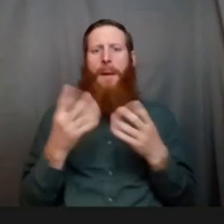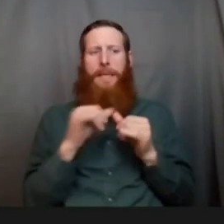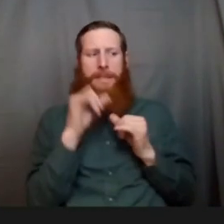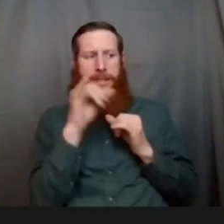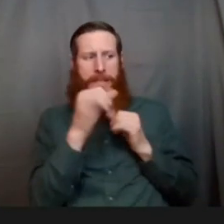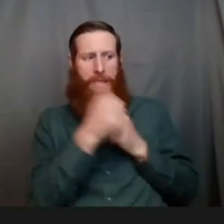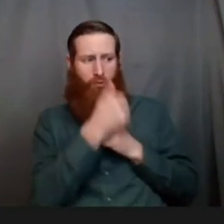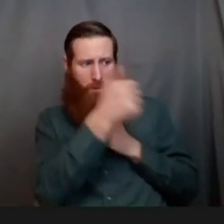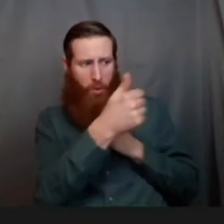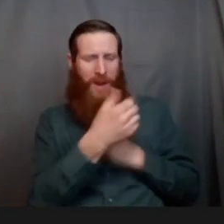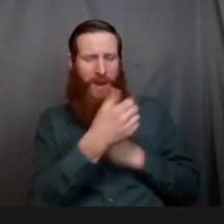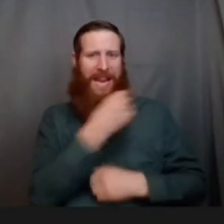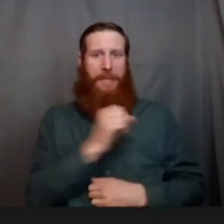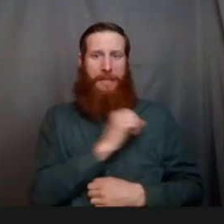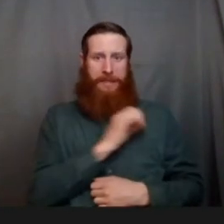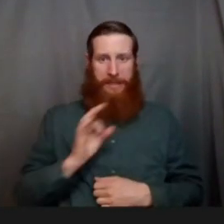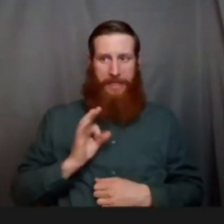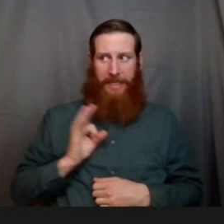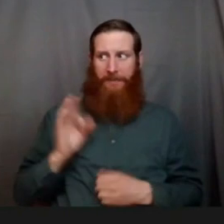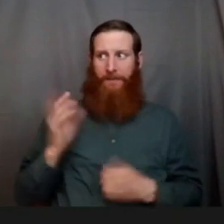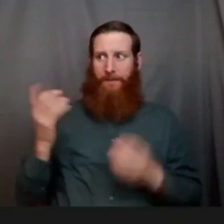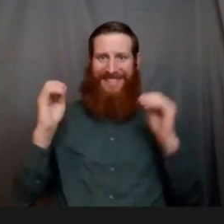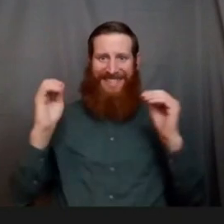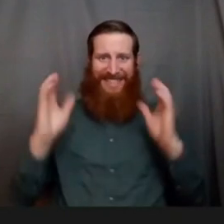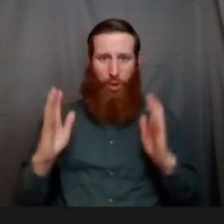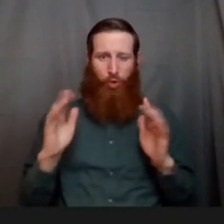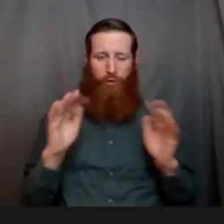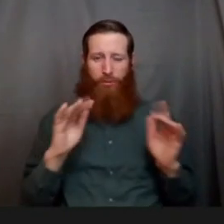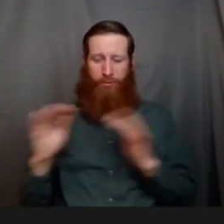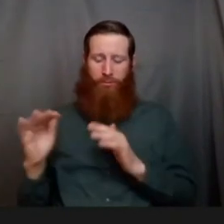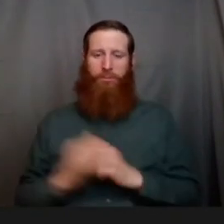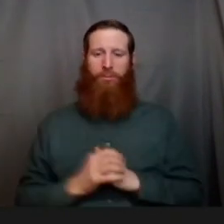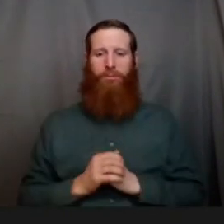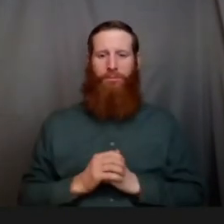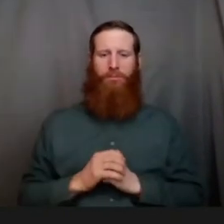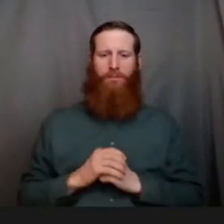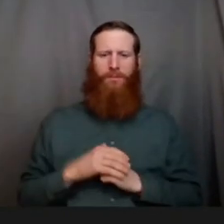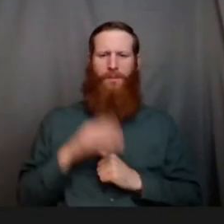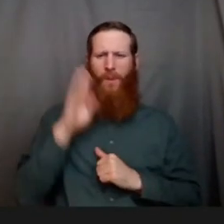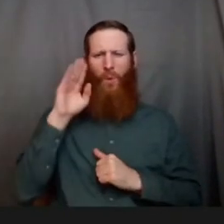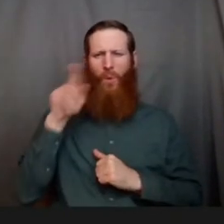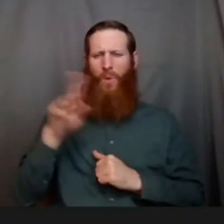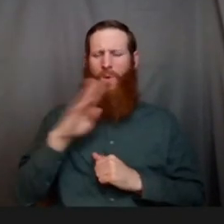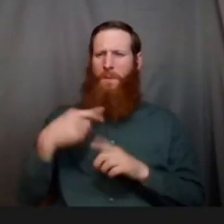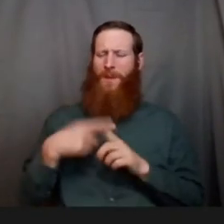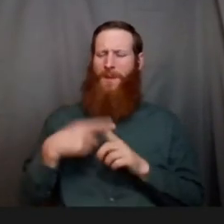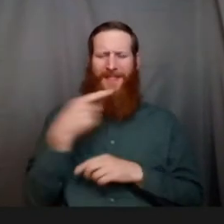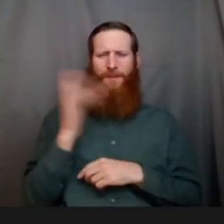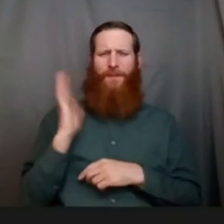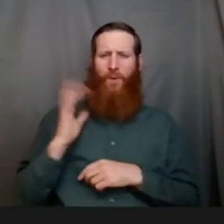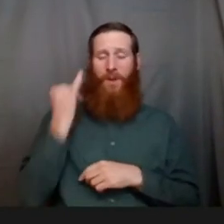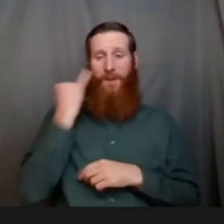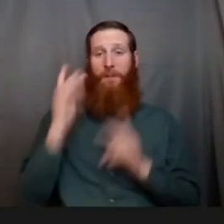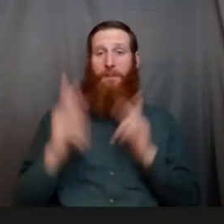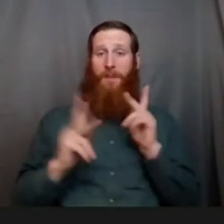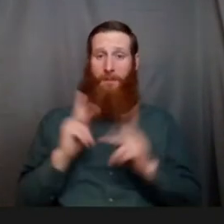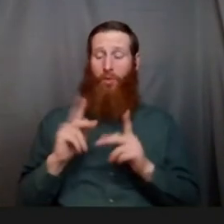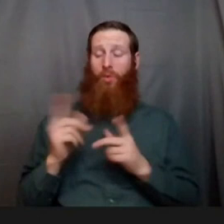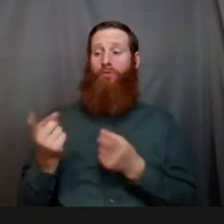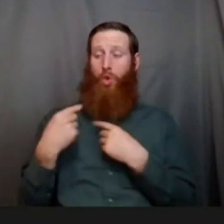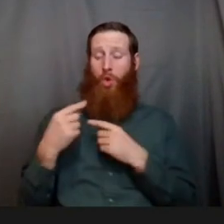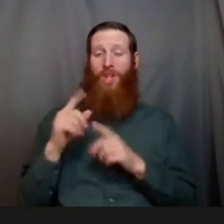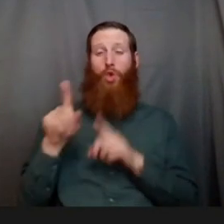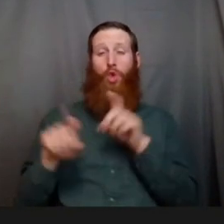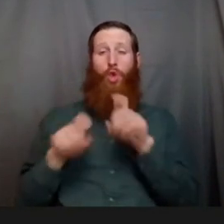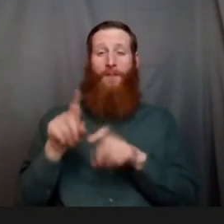the teachers that we have as well. Ashley, I know you talked about this a little bit, but if people return the survey with the answer